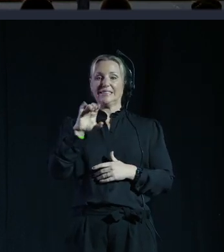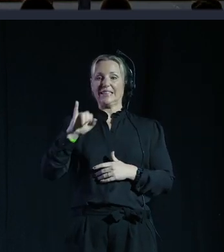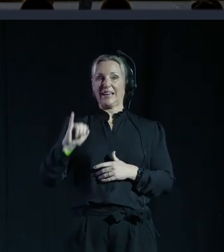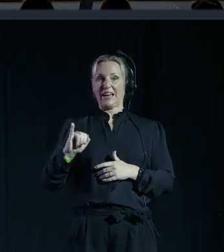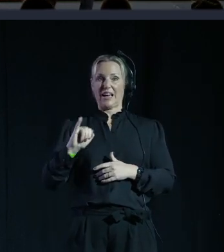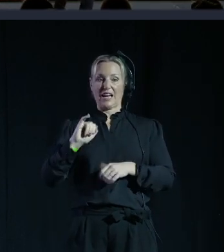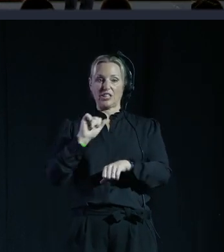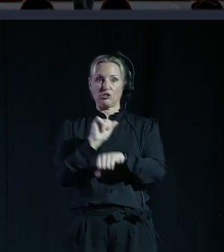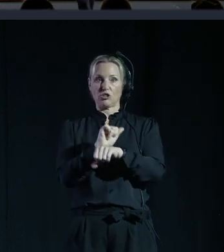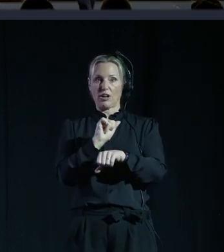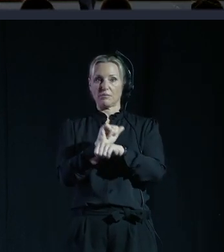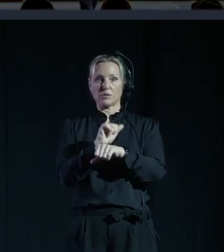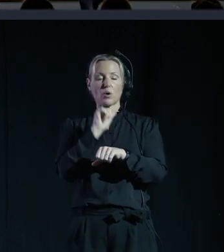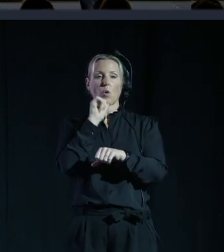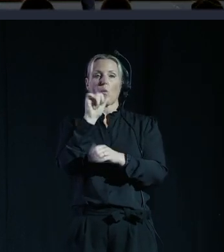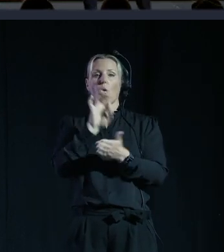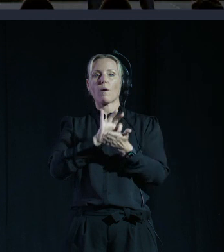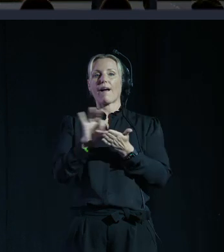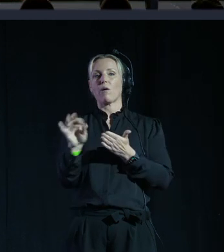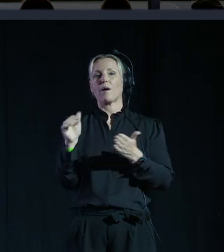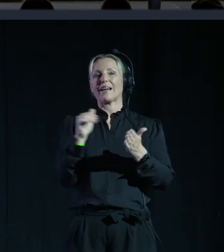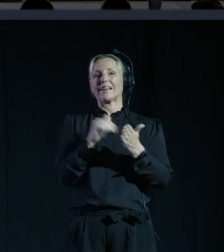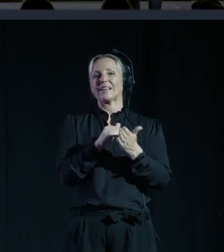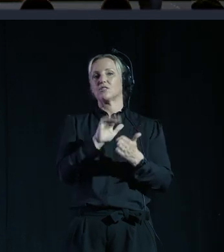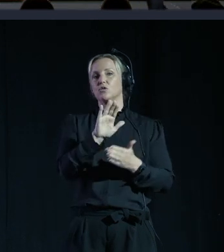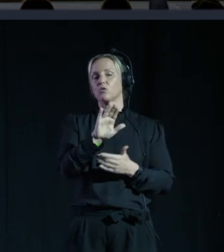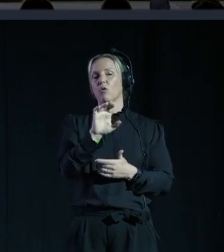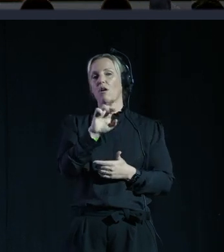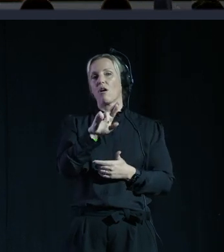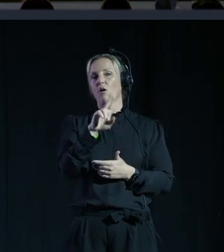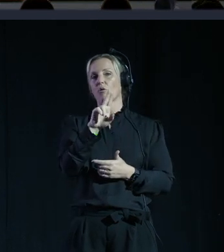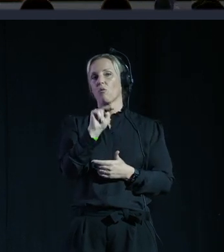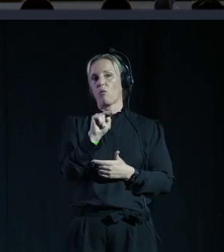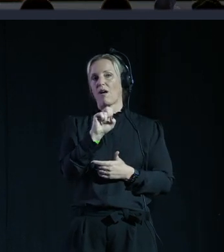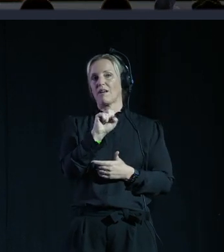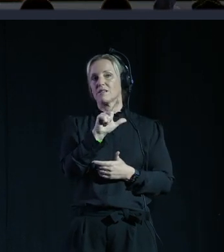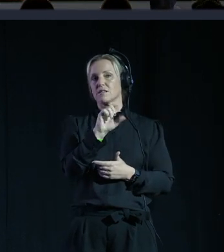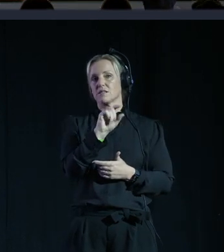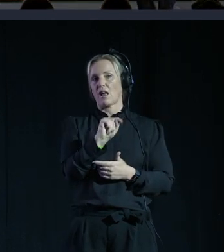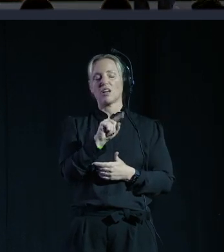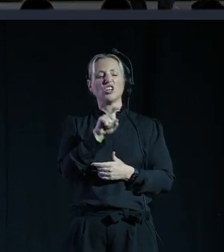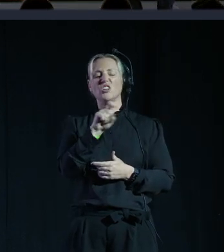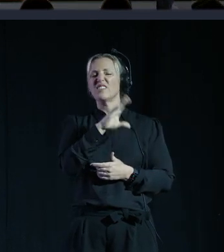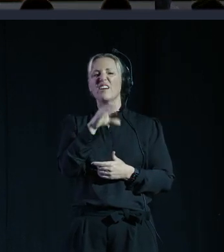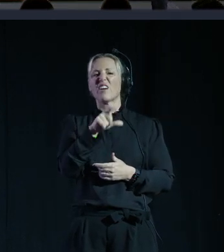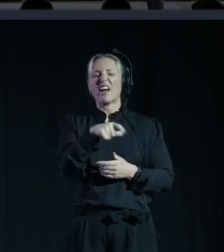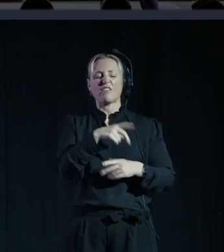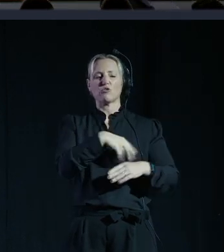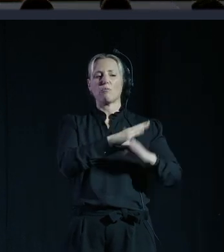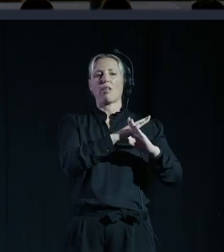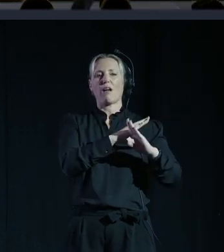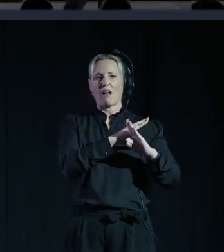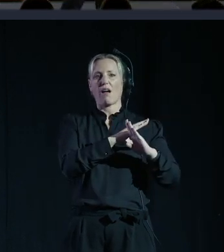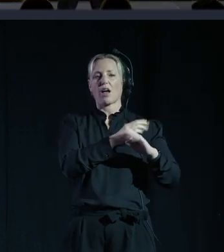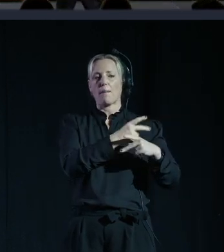count against your run slots. So you never have to block a production run again with your CI